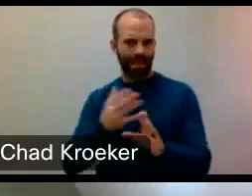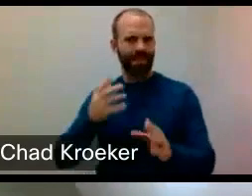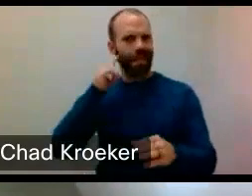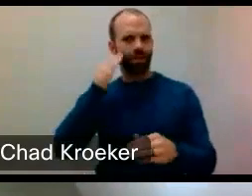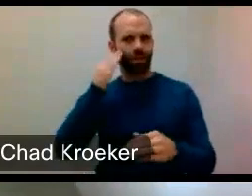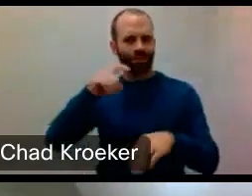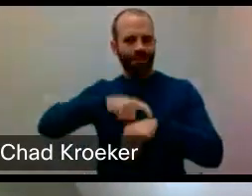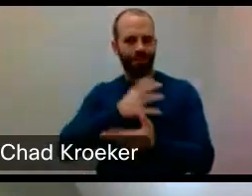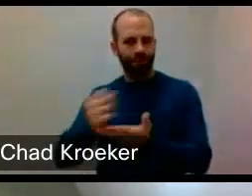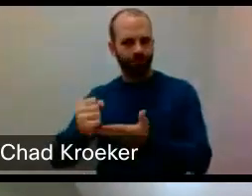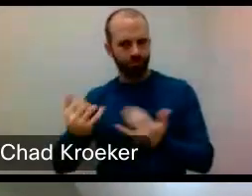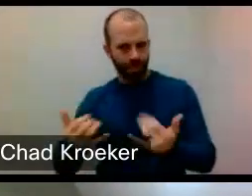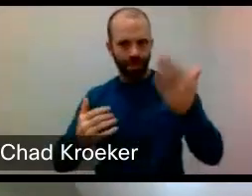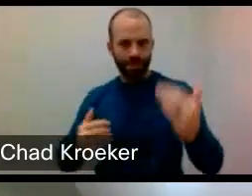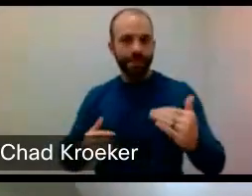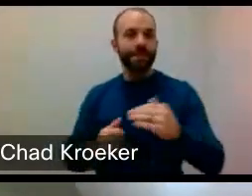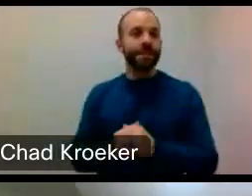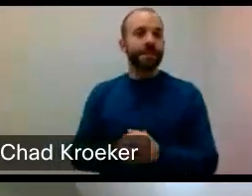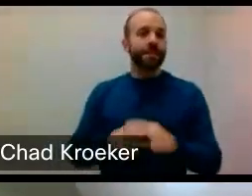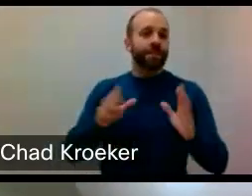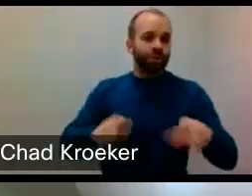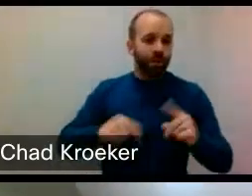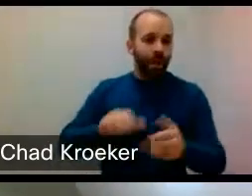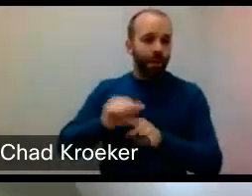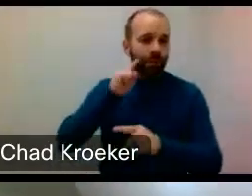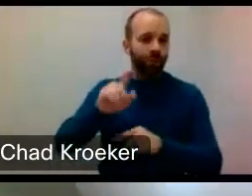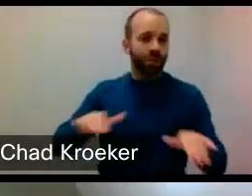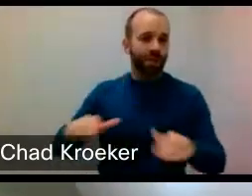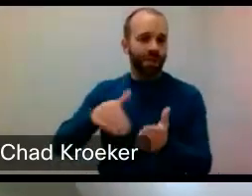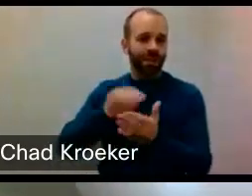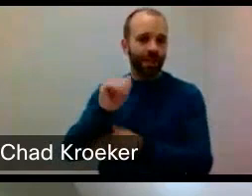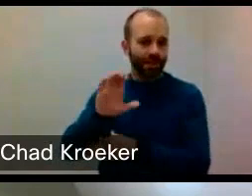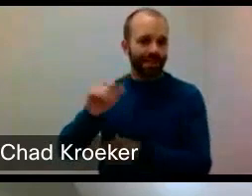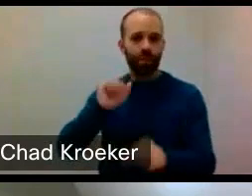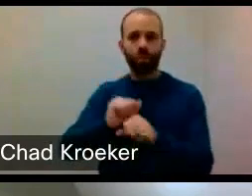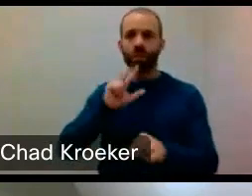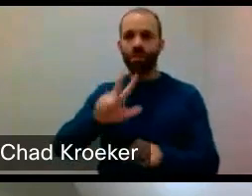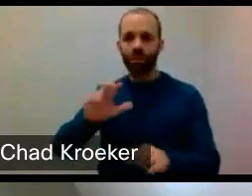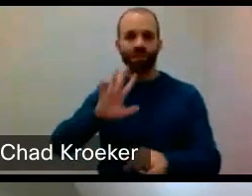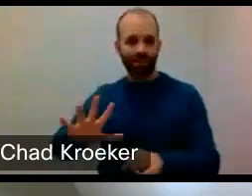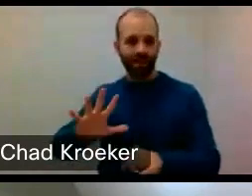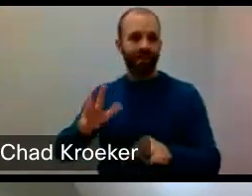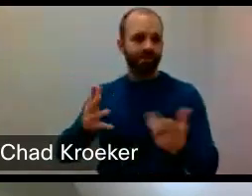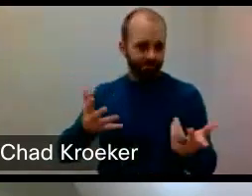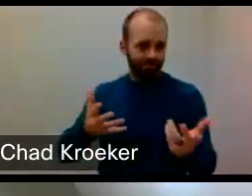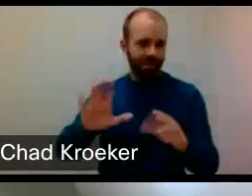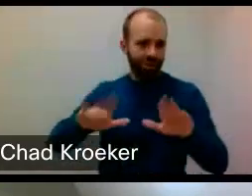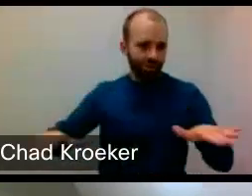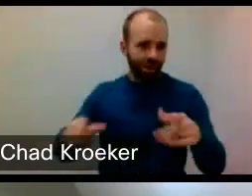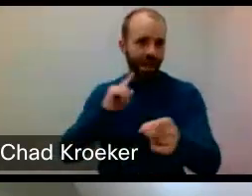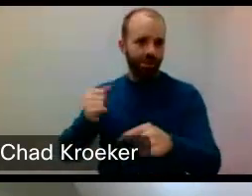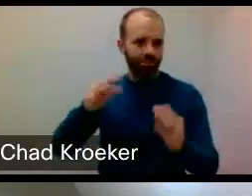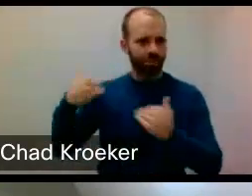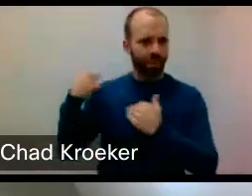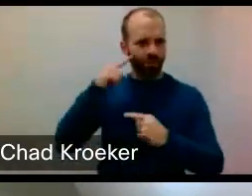During my 4-week practicum at Child Center ABC, I worked with 3 to 5-year-old children. I was responsible for preparing and leading the children in